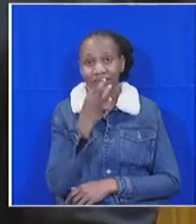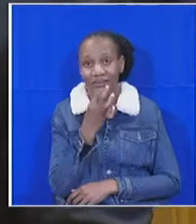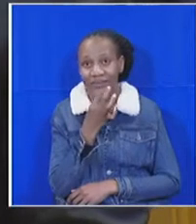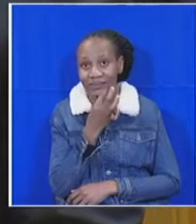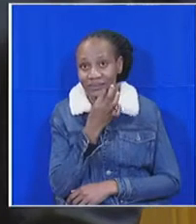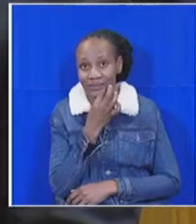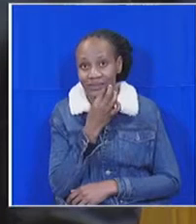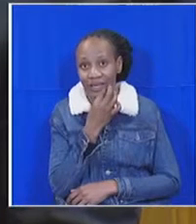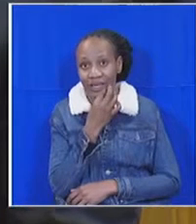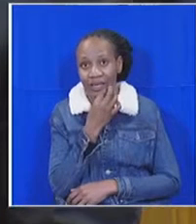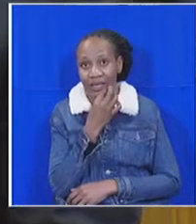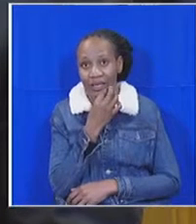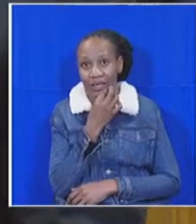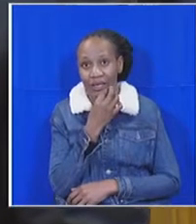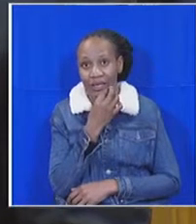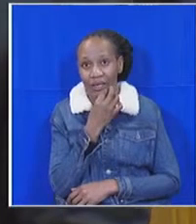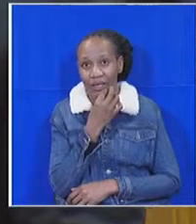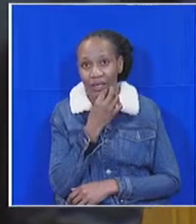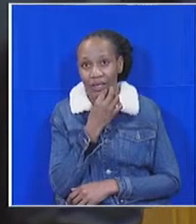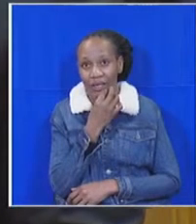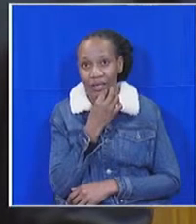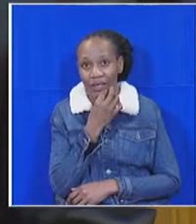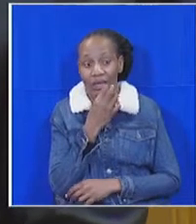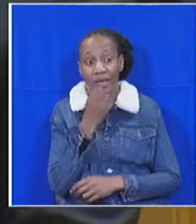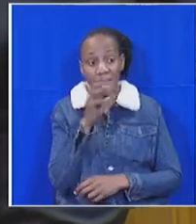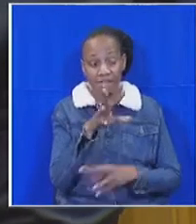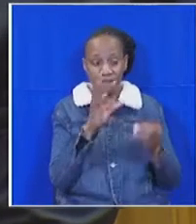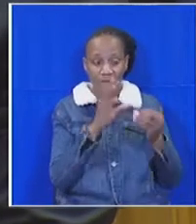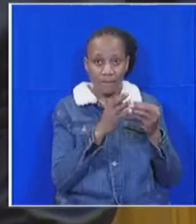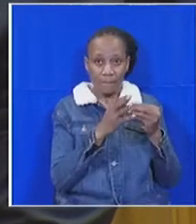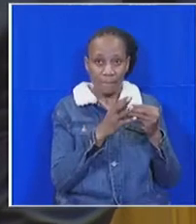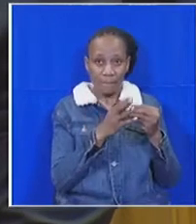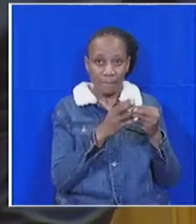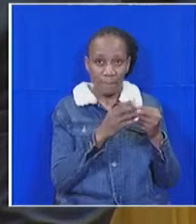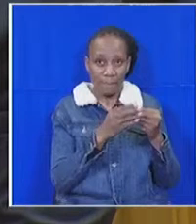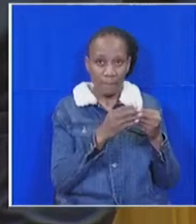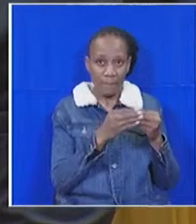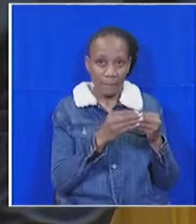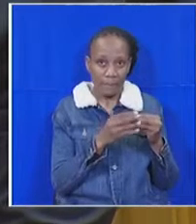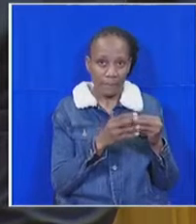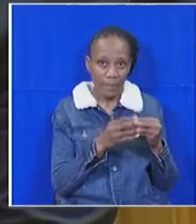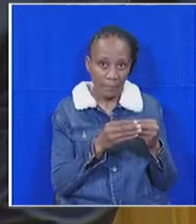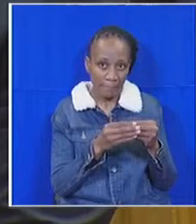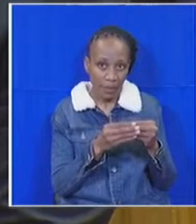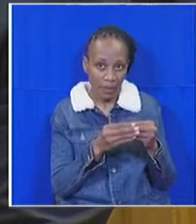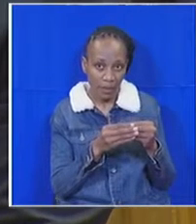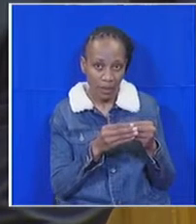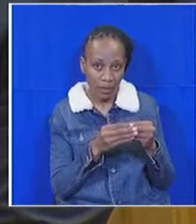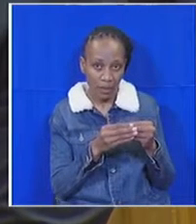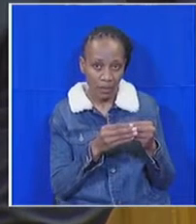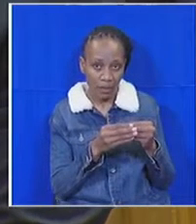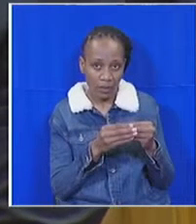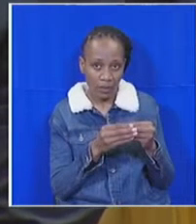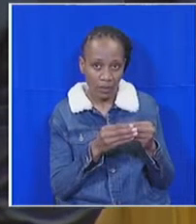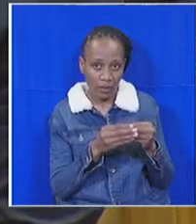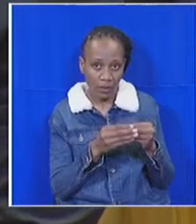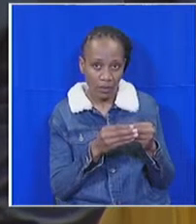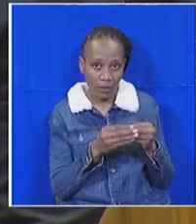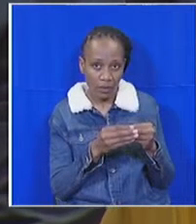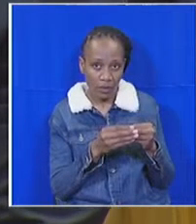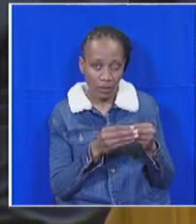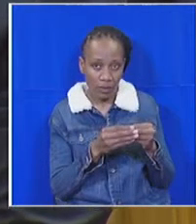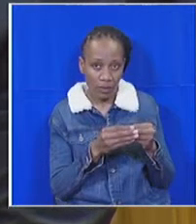placement of questions, it refers specifically to a member. If one looks at the definition of member in the